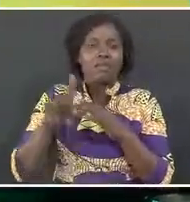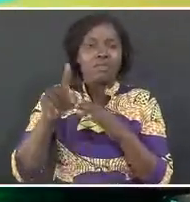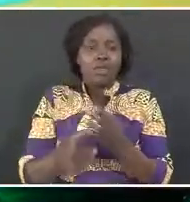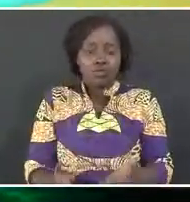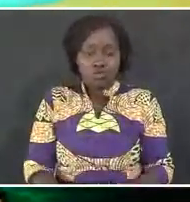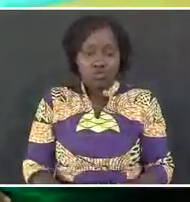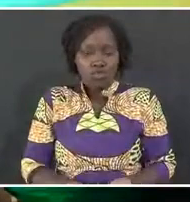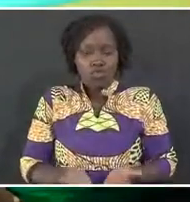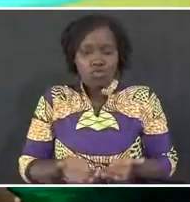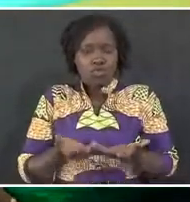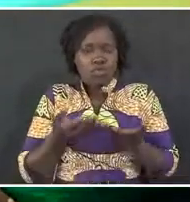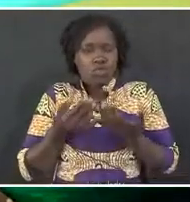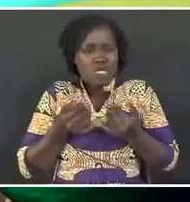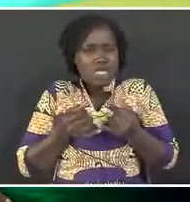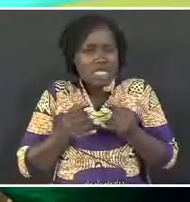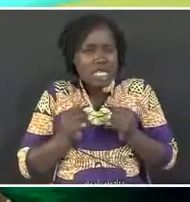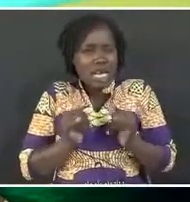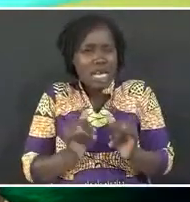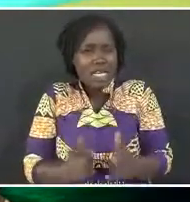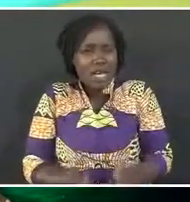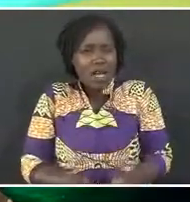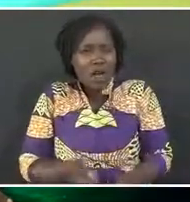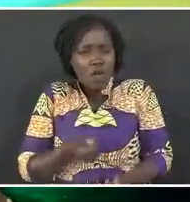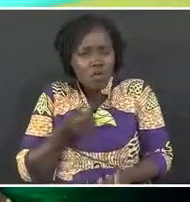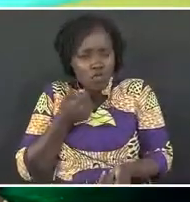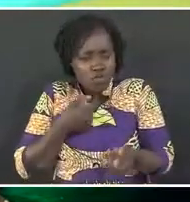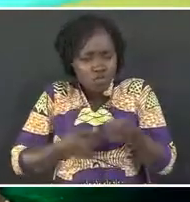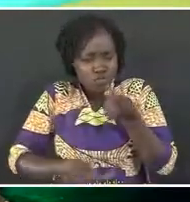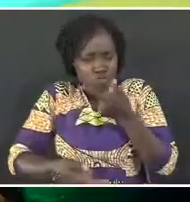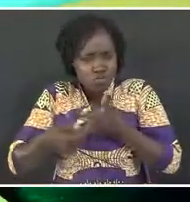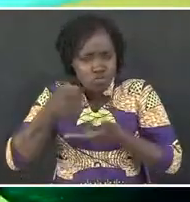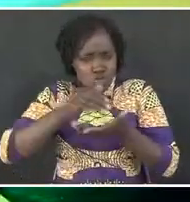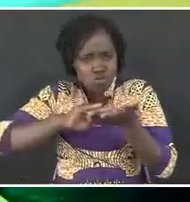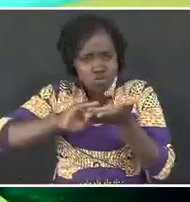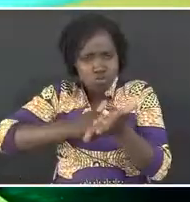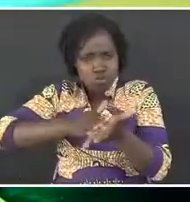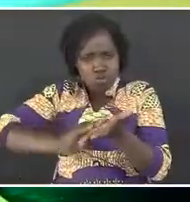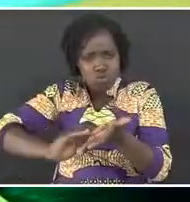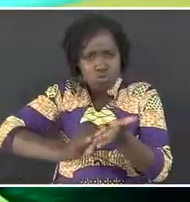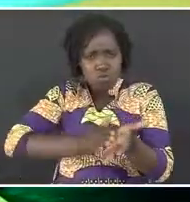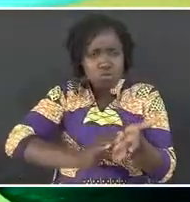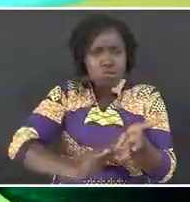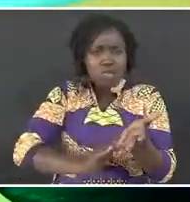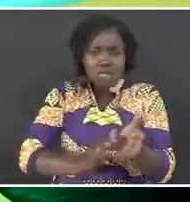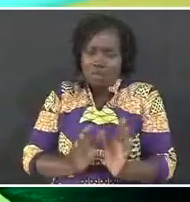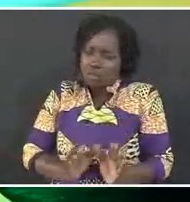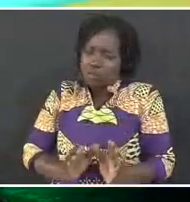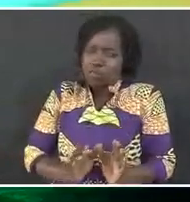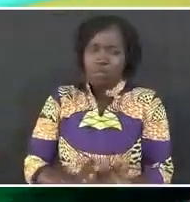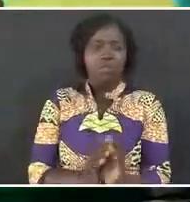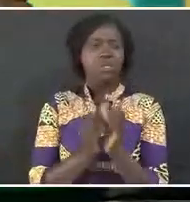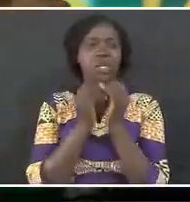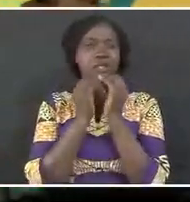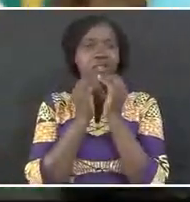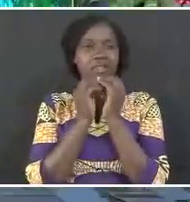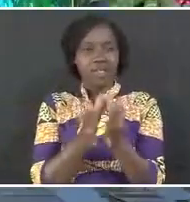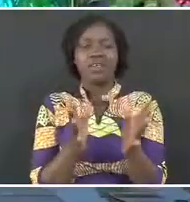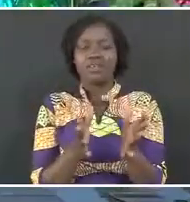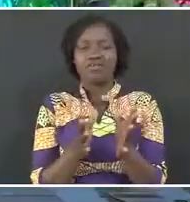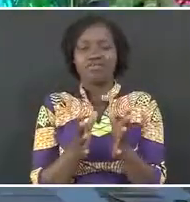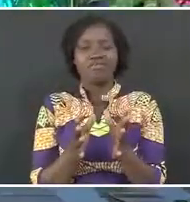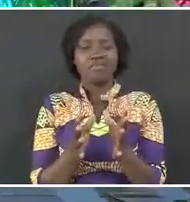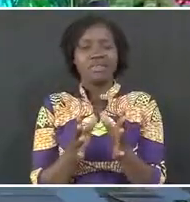out. We tried pulling it with a tractor. You know, first we tried pushing. It could not